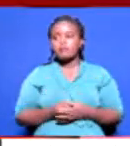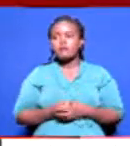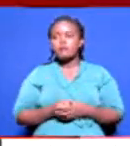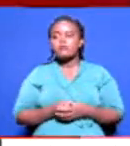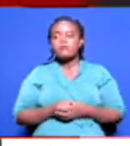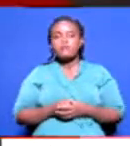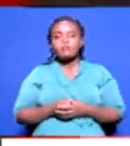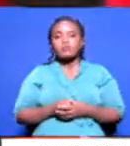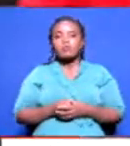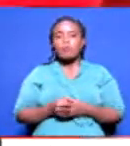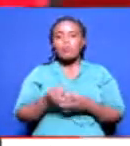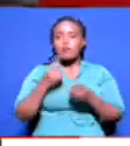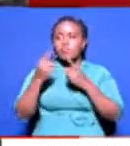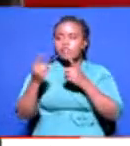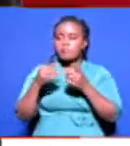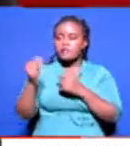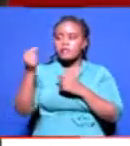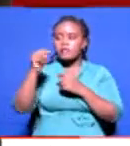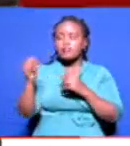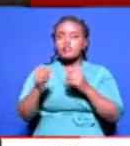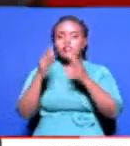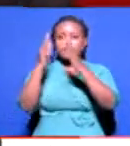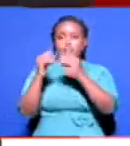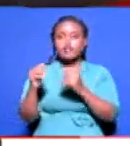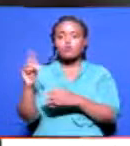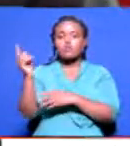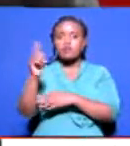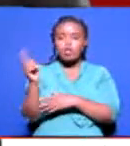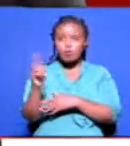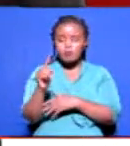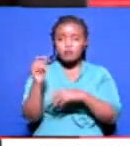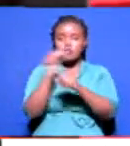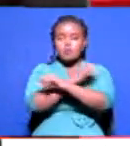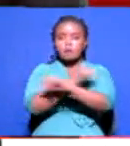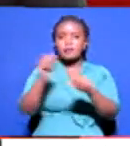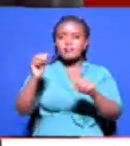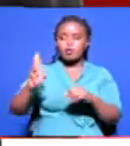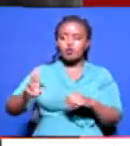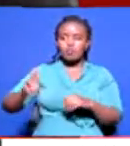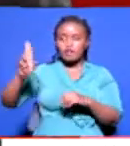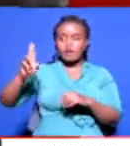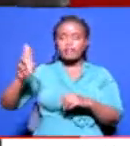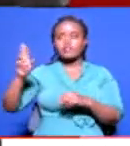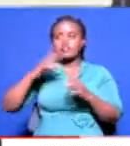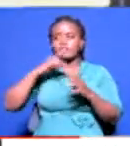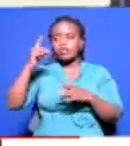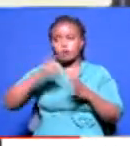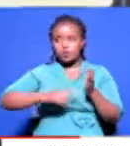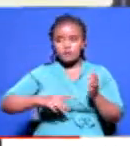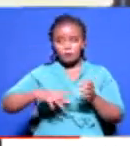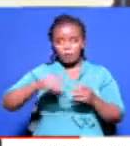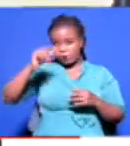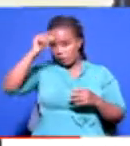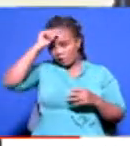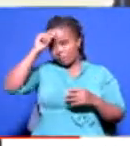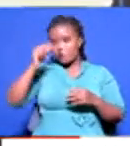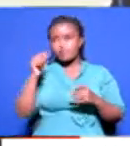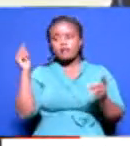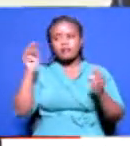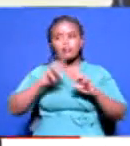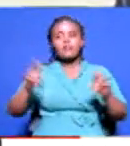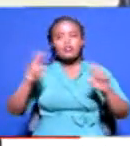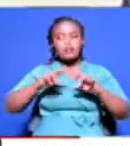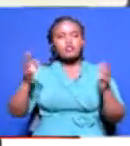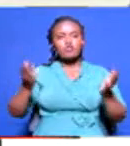Speaking at State House Nairobi, President Uhuru Kenyatta noted that the government is at the forefront to ensure that they promote sporting activities in